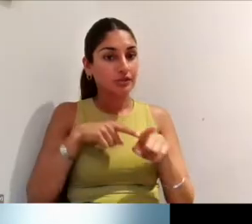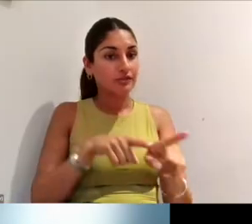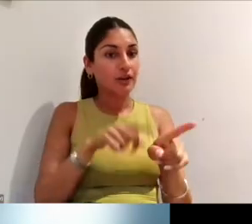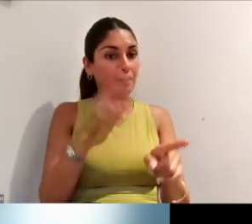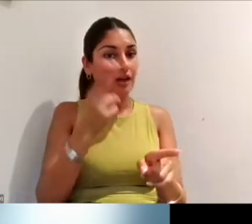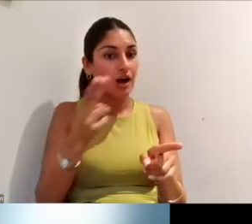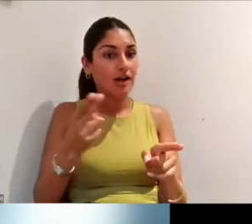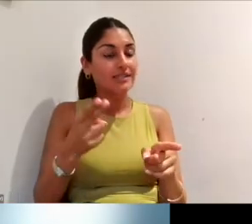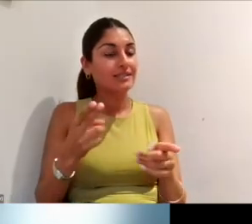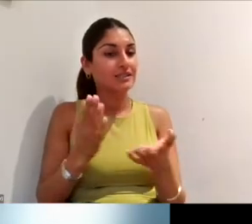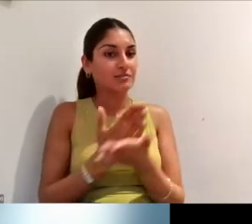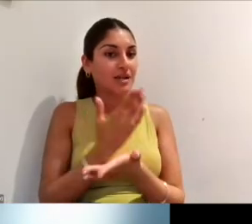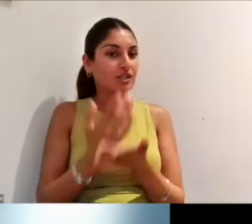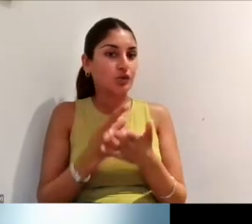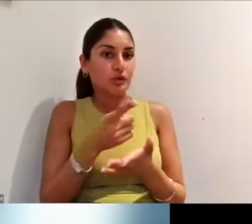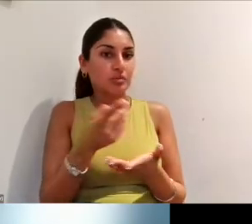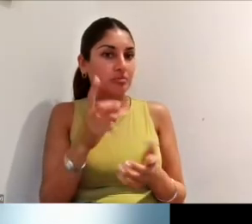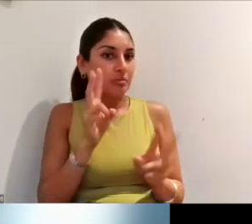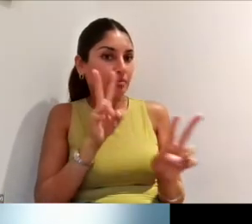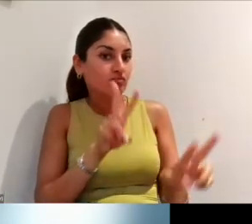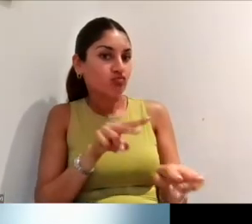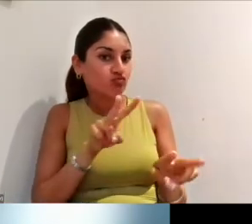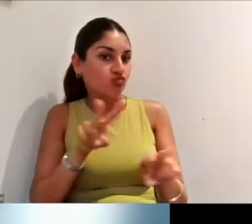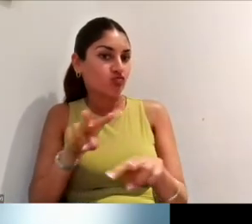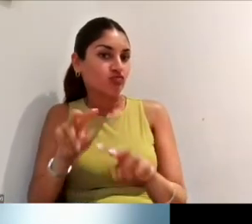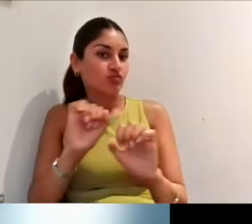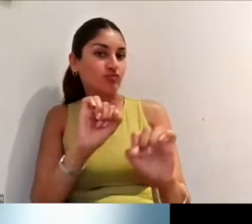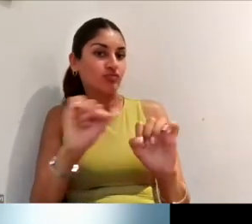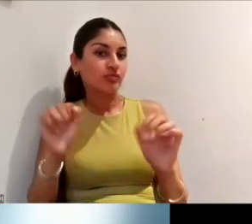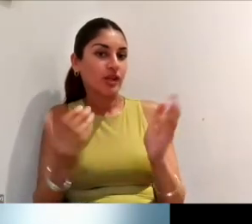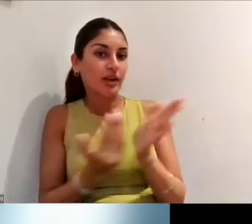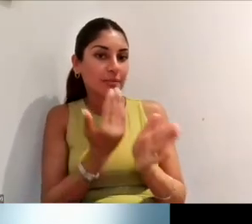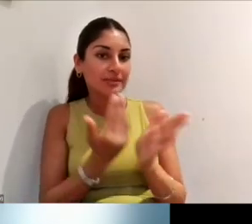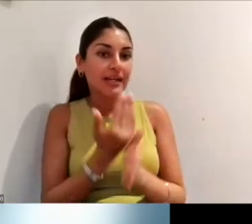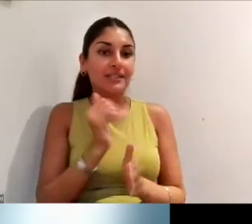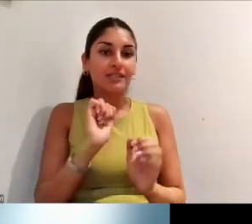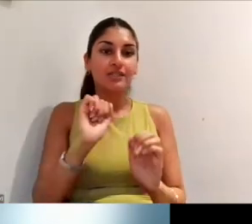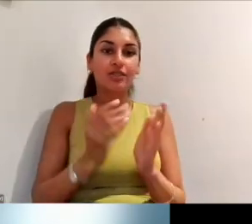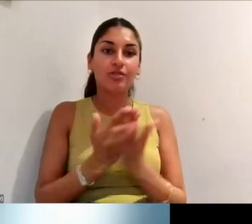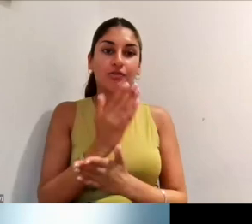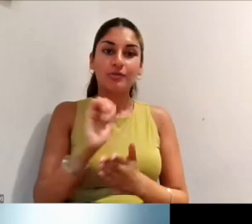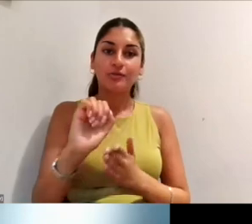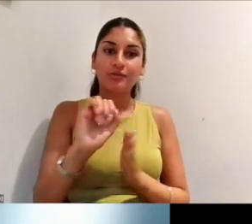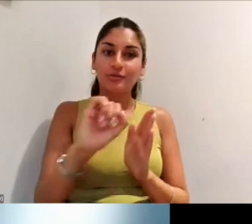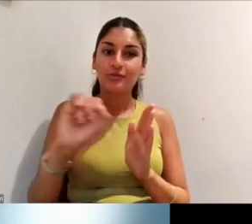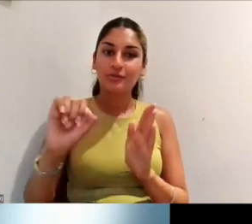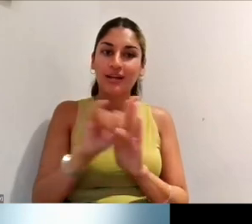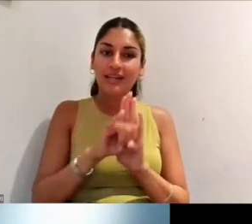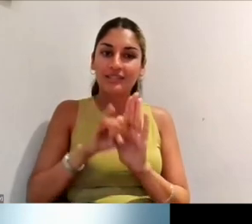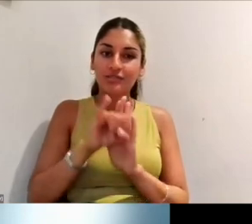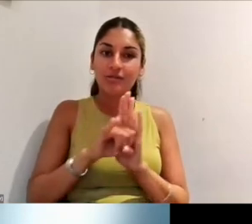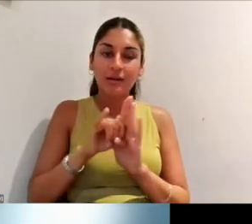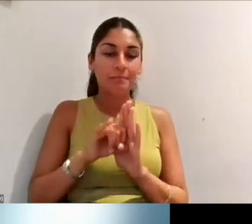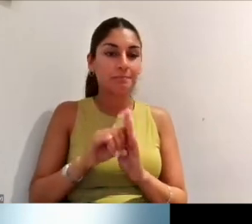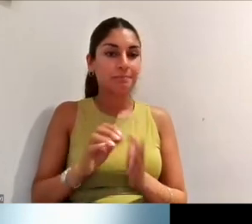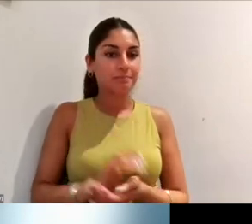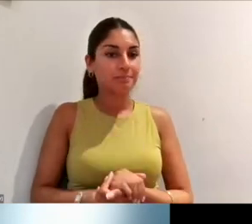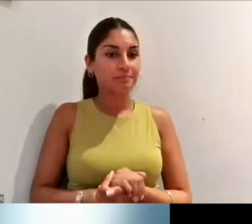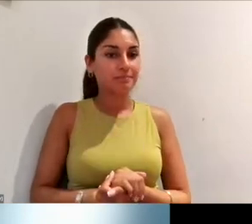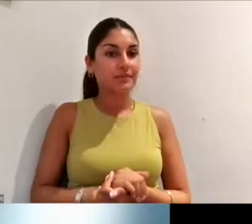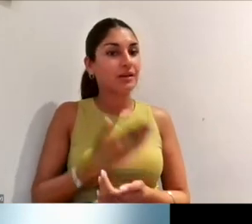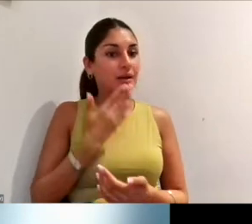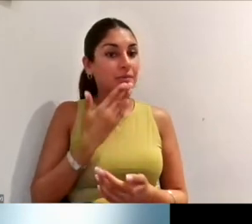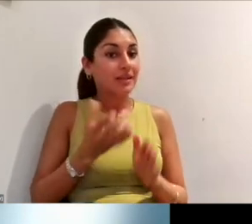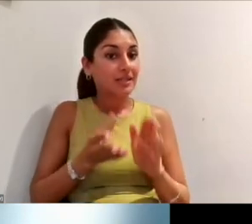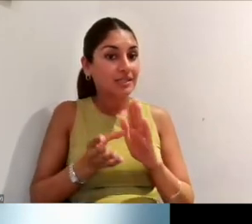with their story through Instagram. I know I will be. And yeah, and feel free to leave your comments.